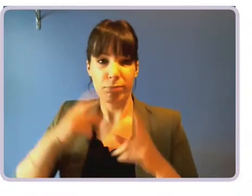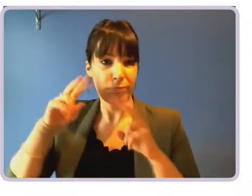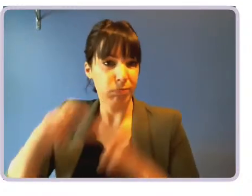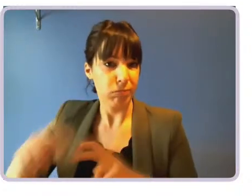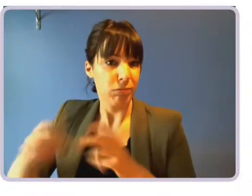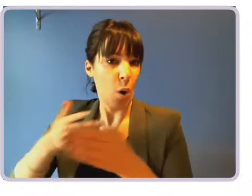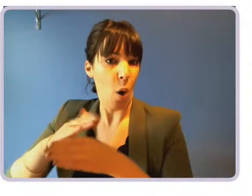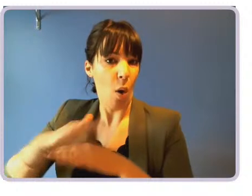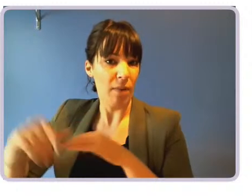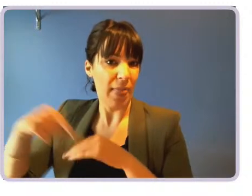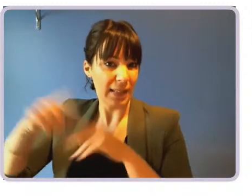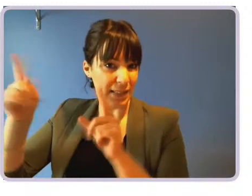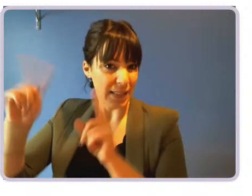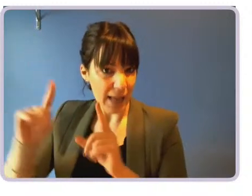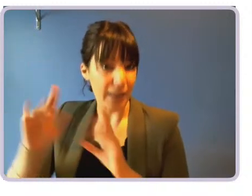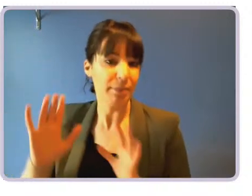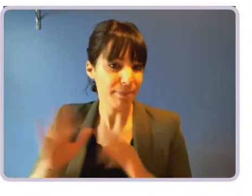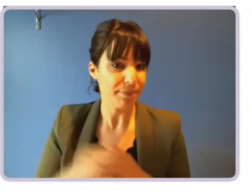underlying condition.